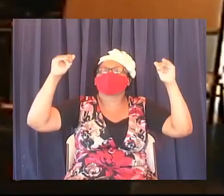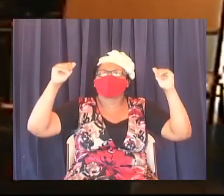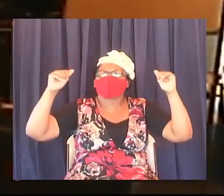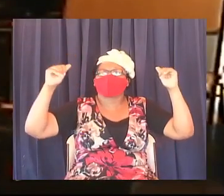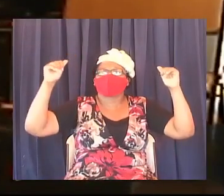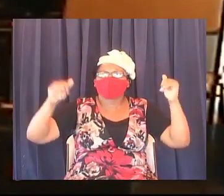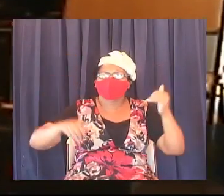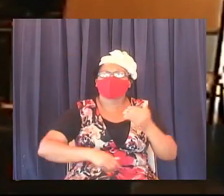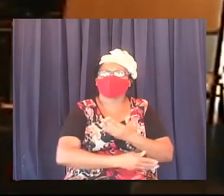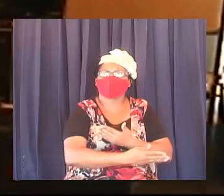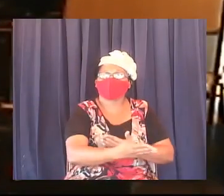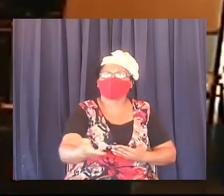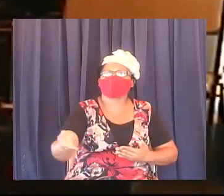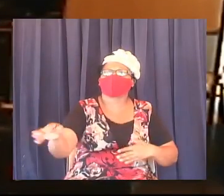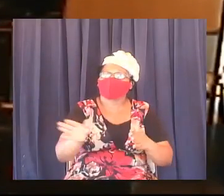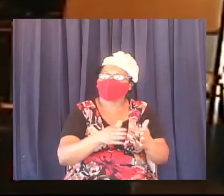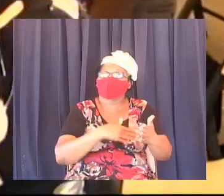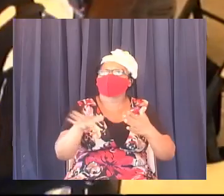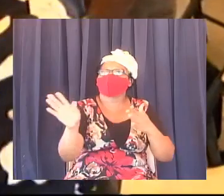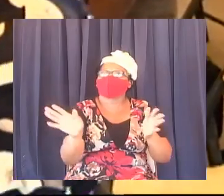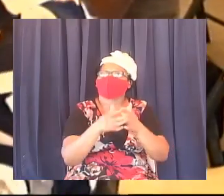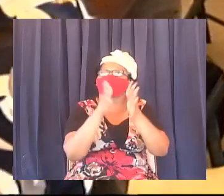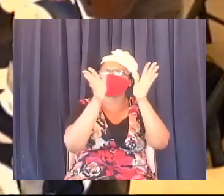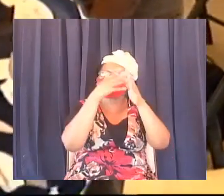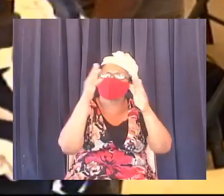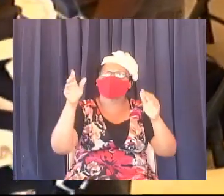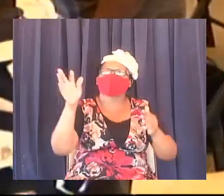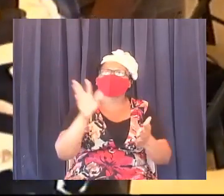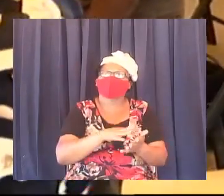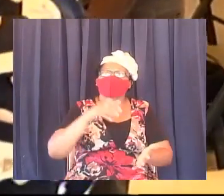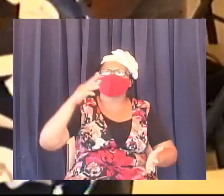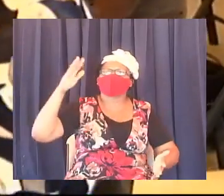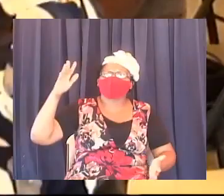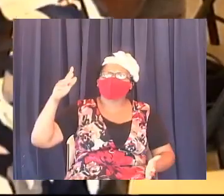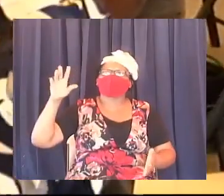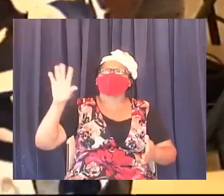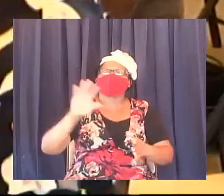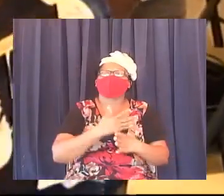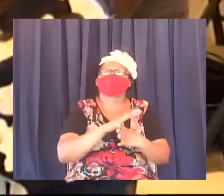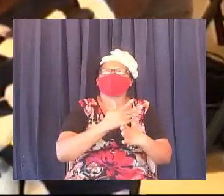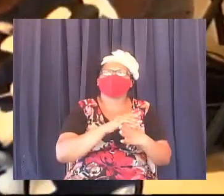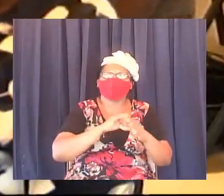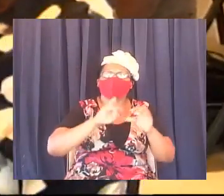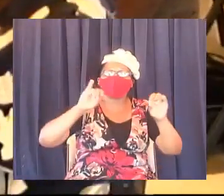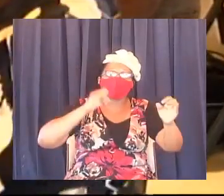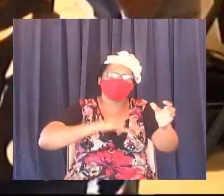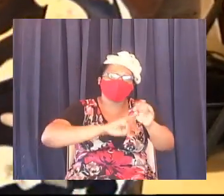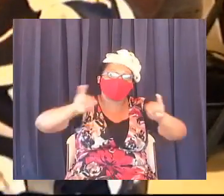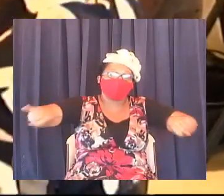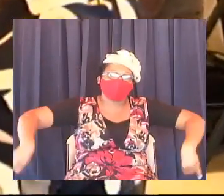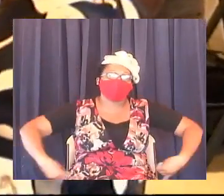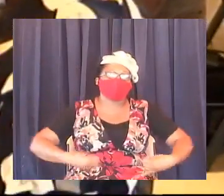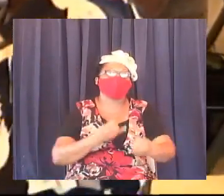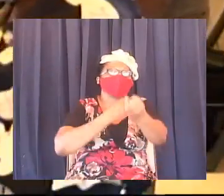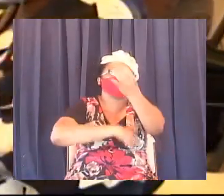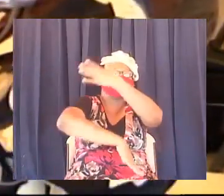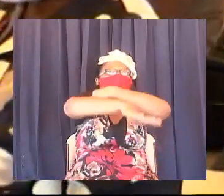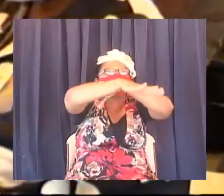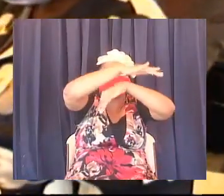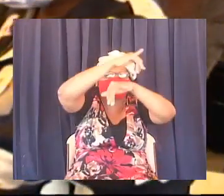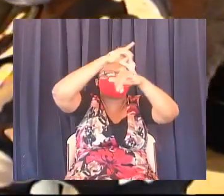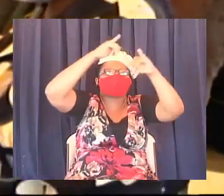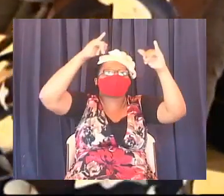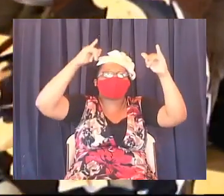land, there to sing God's praise and His permission. Just over in the glory land.